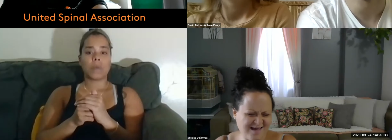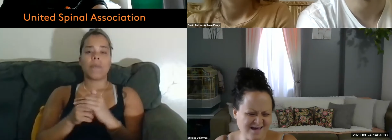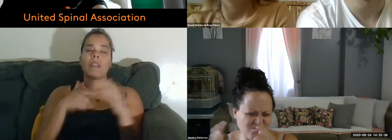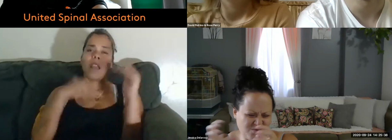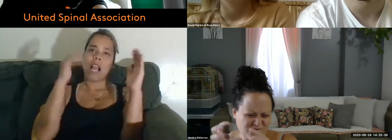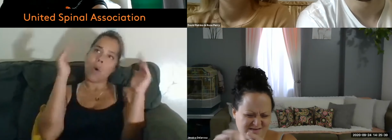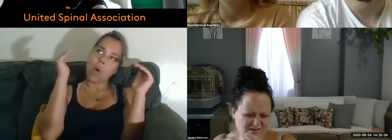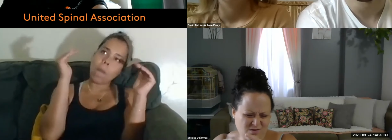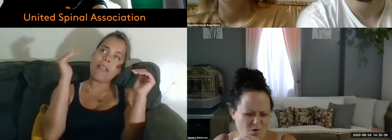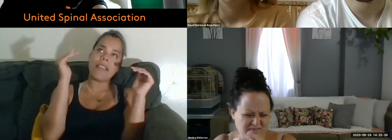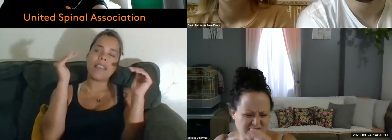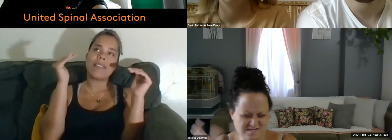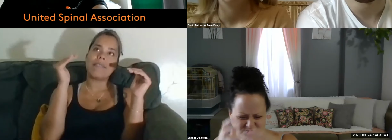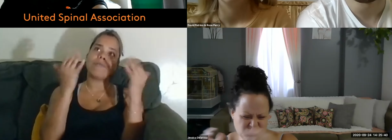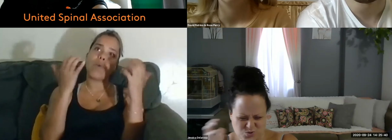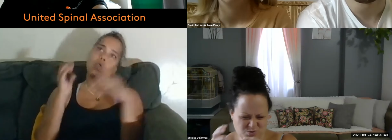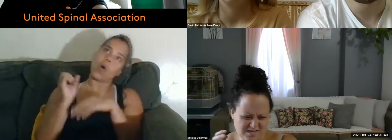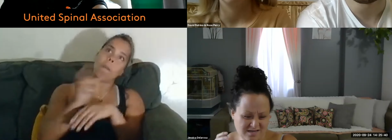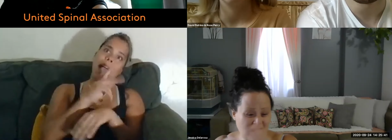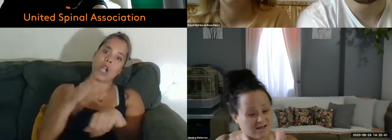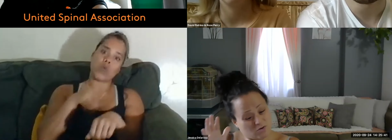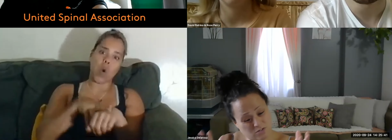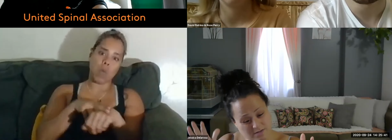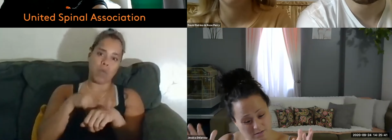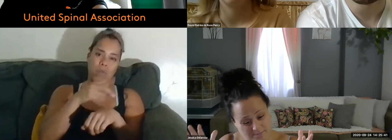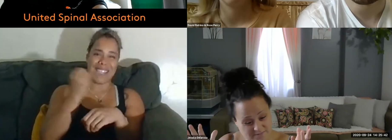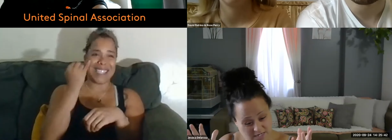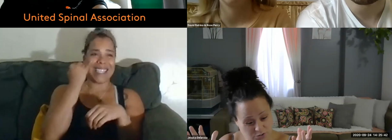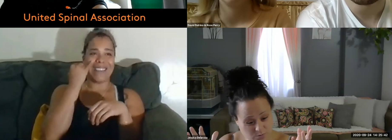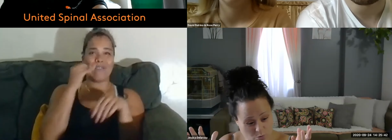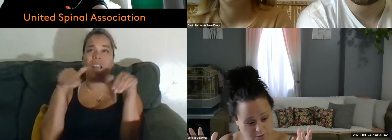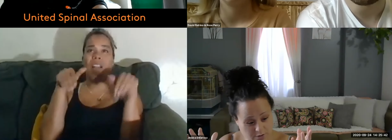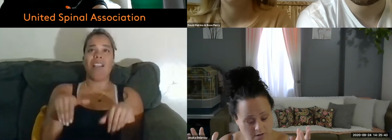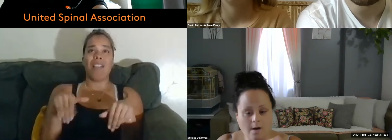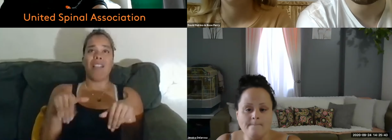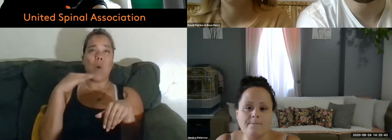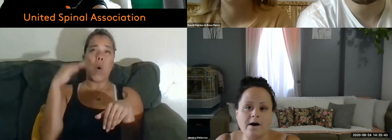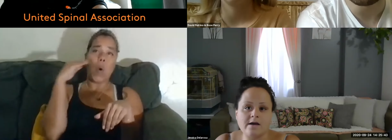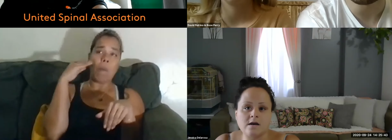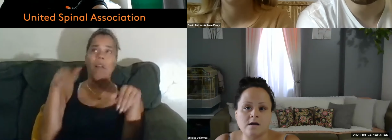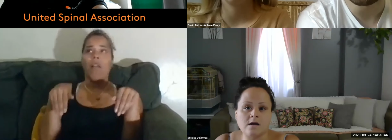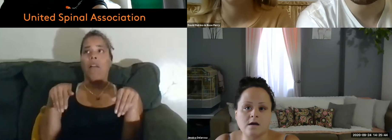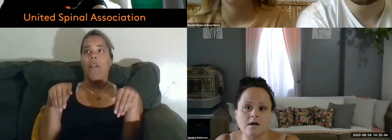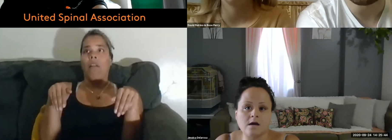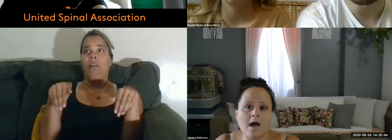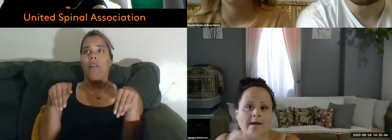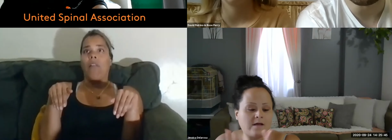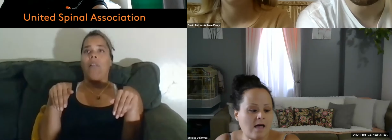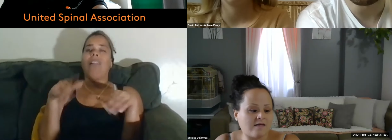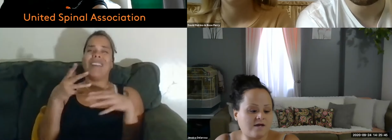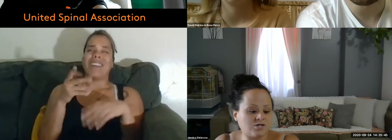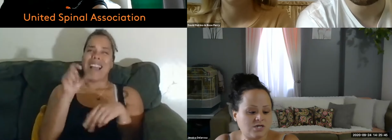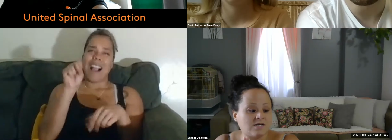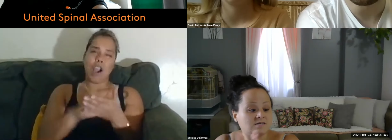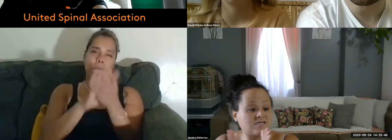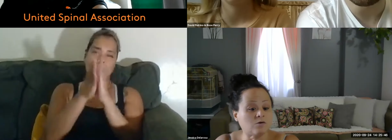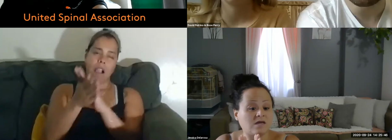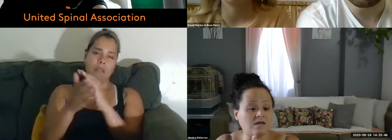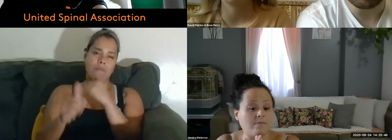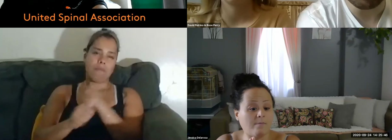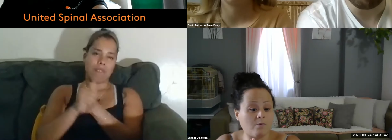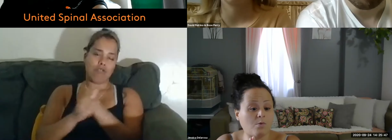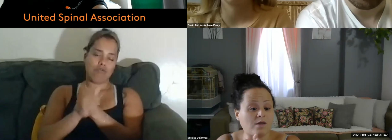think when you stay in the home and things come to you too easy, that can also be a little bit of a dangerous water. But I'm glad that she can